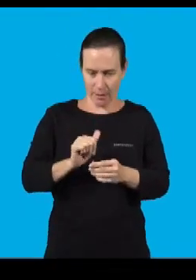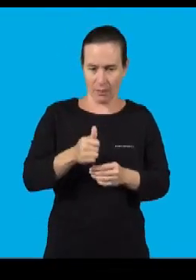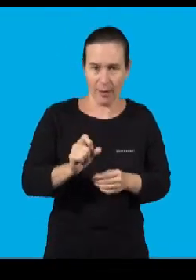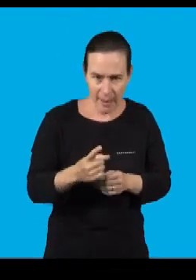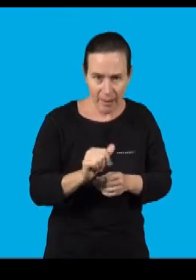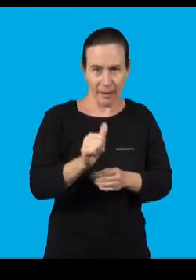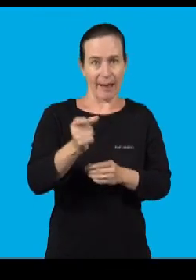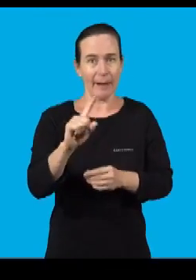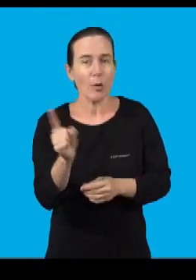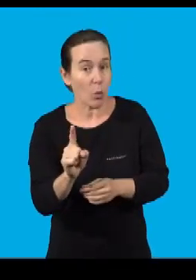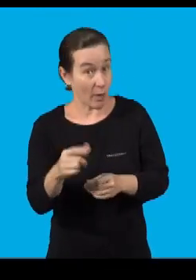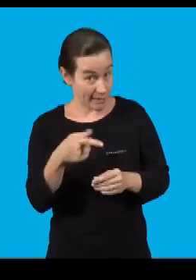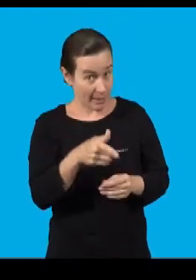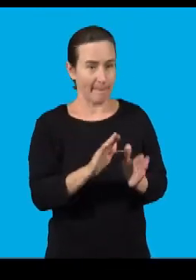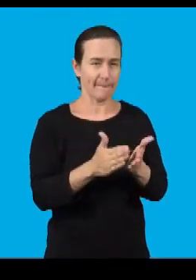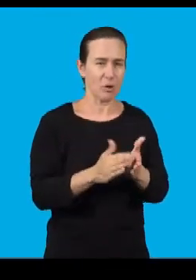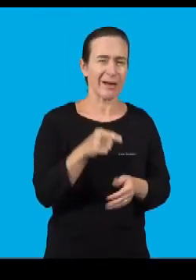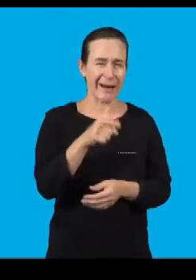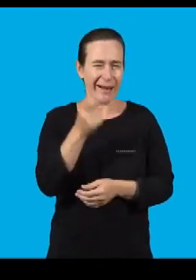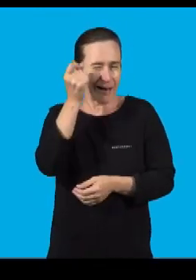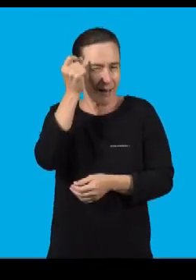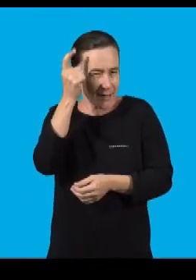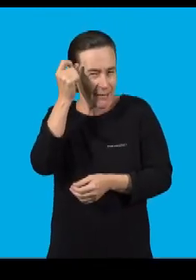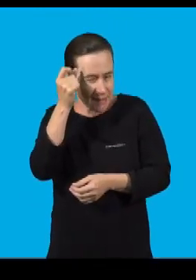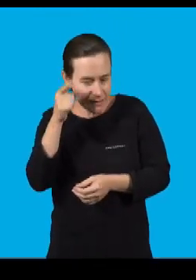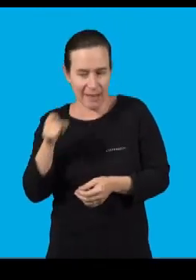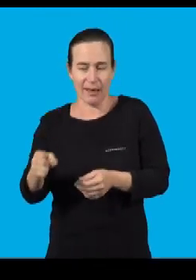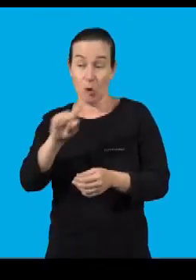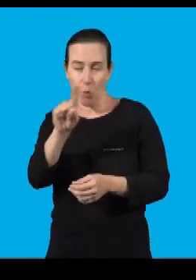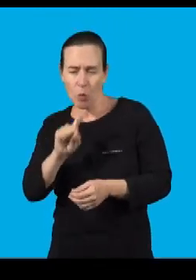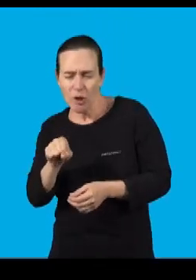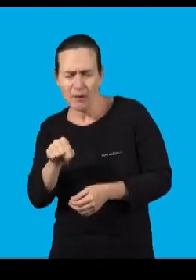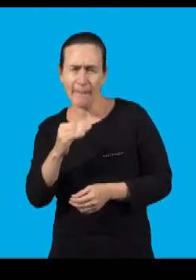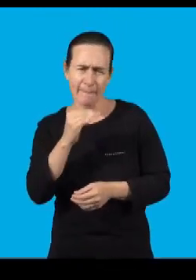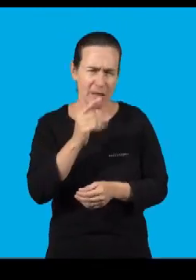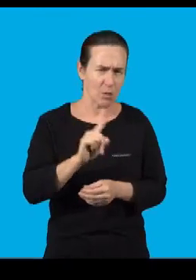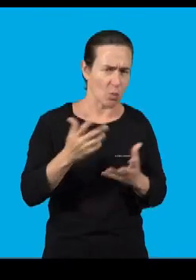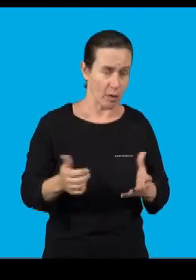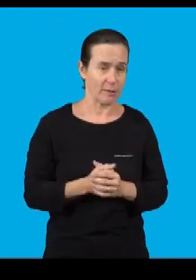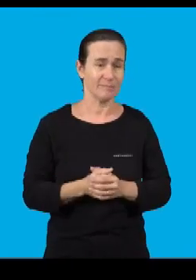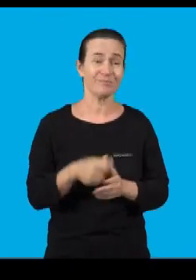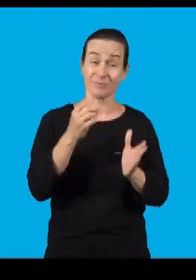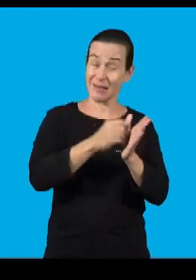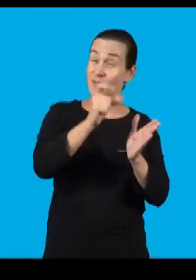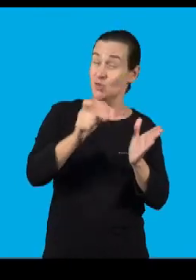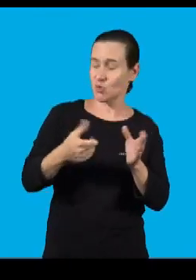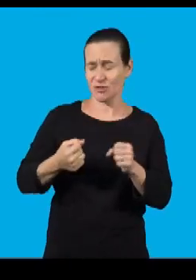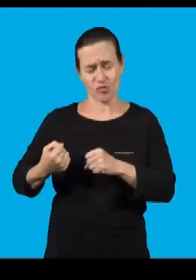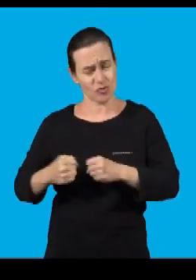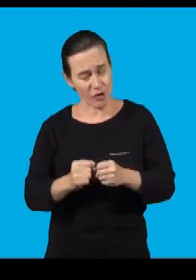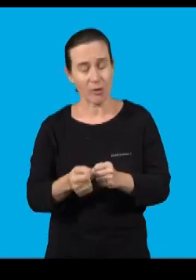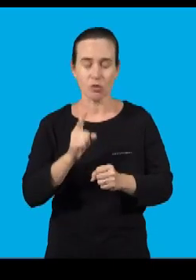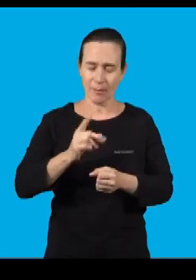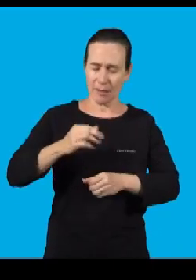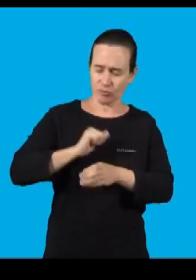of unfolding events in your novel and interpret, analyze, and respond to questions. And then learners struggle to